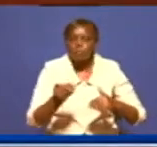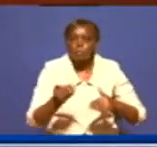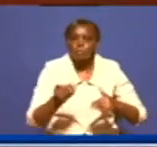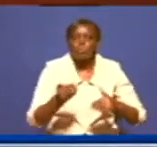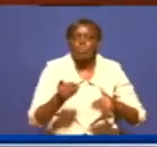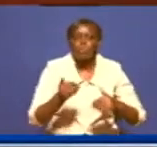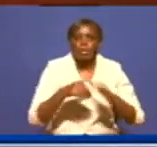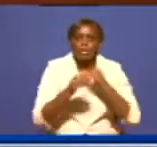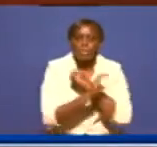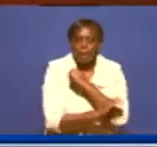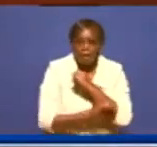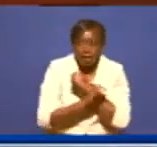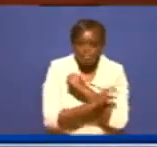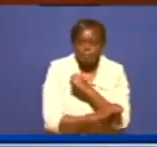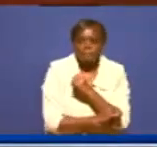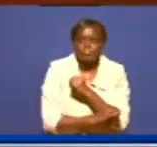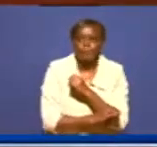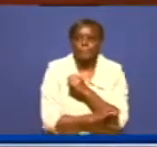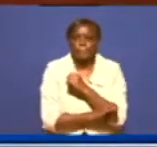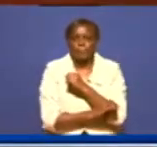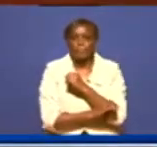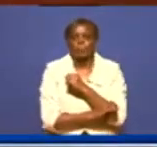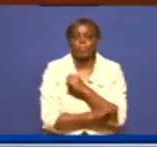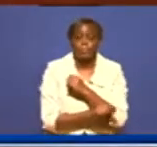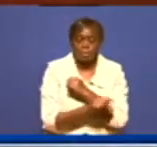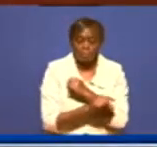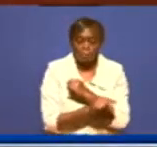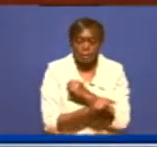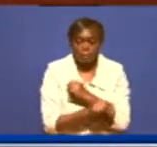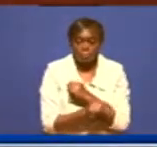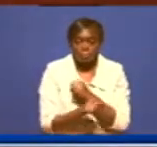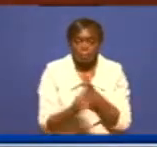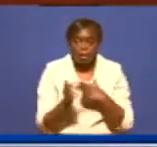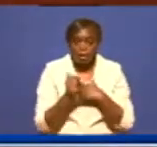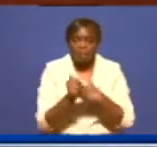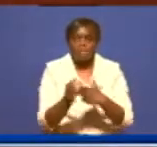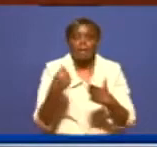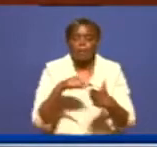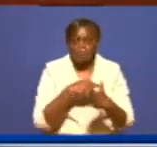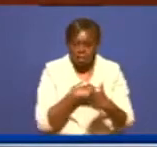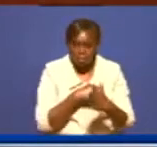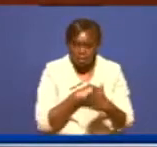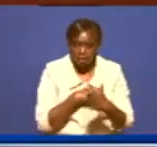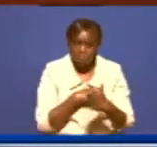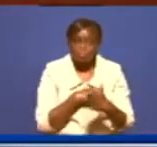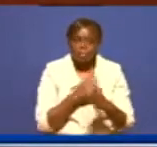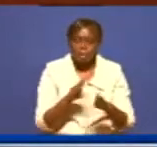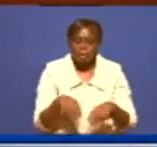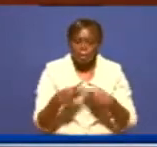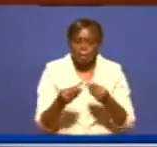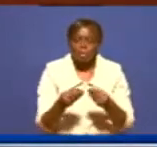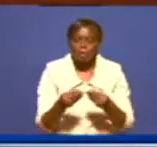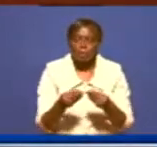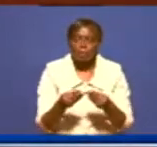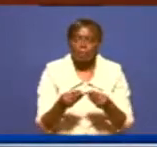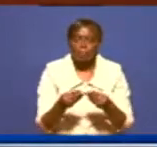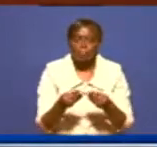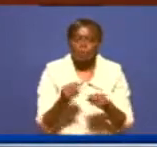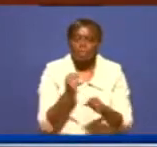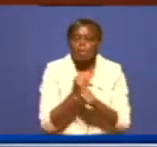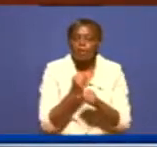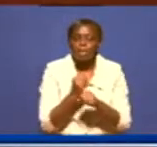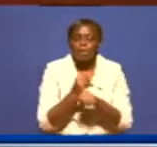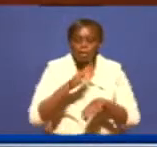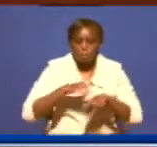the country, Madam Speaker. This just guides and gives appropriate, and most of this should be done in good